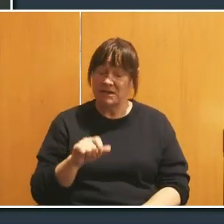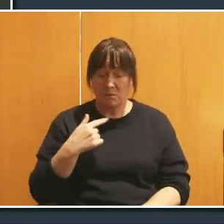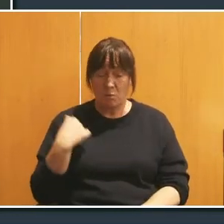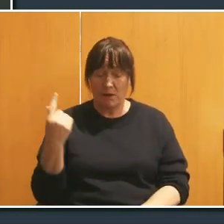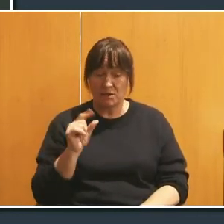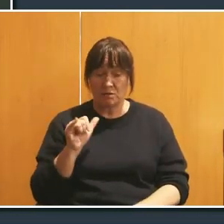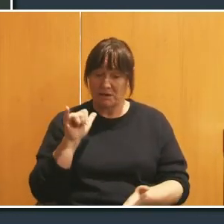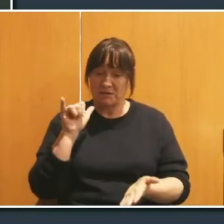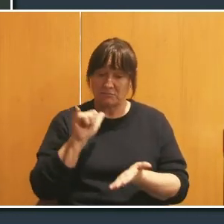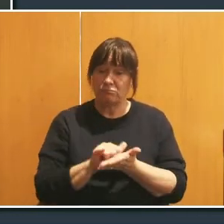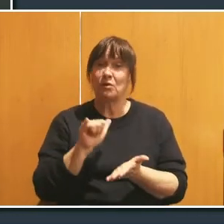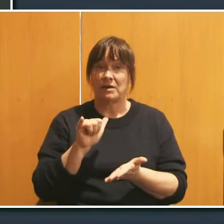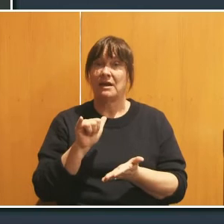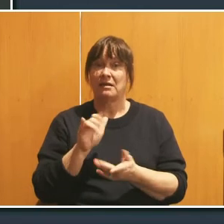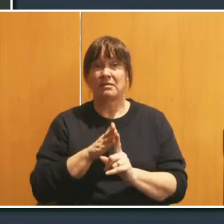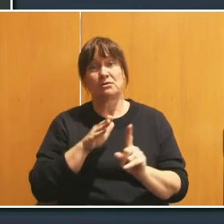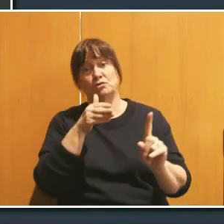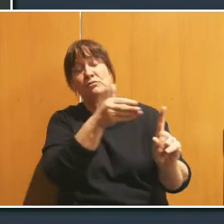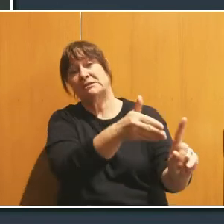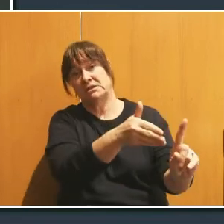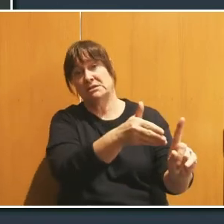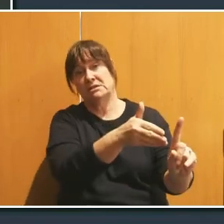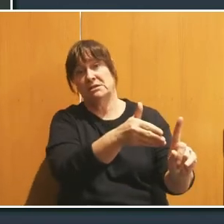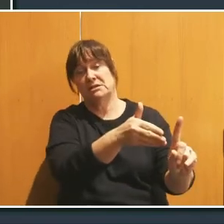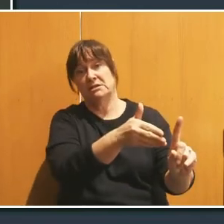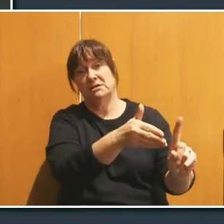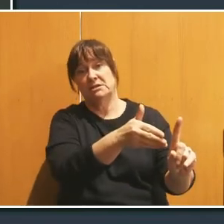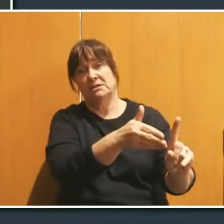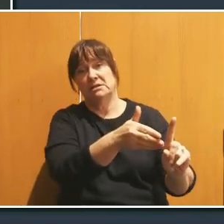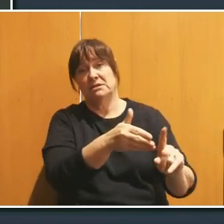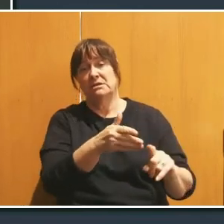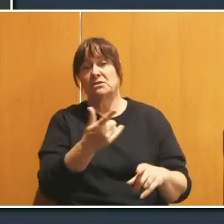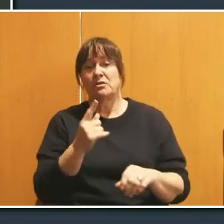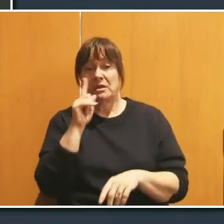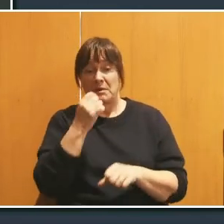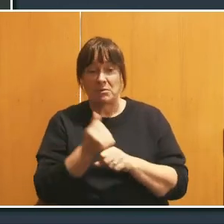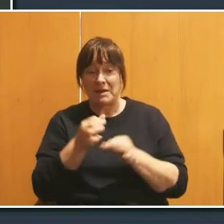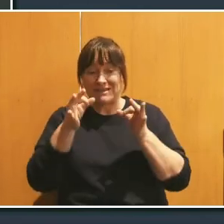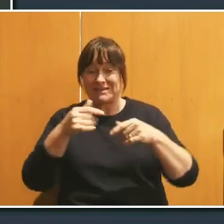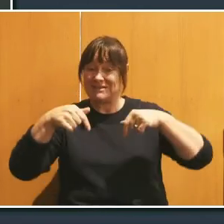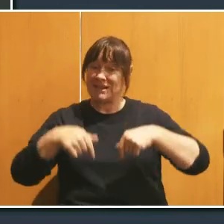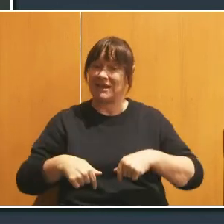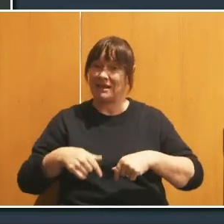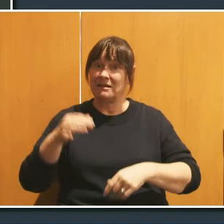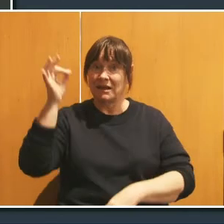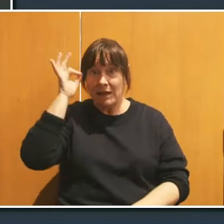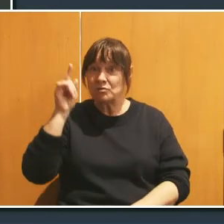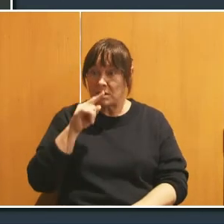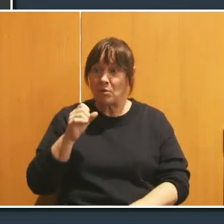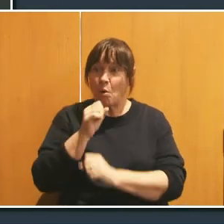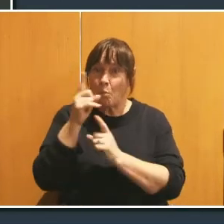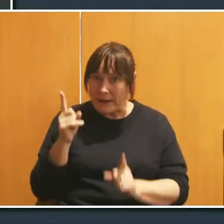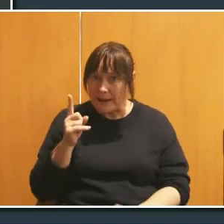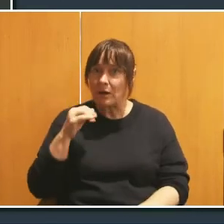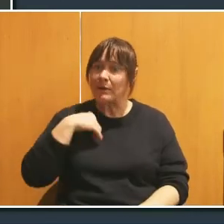really trying to just make the people who are making decisions here aware that we really need to